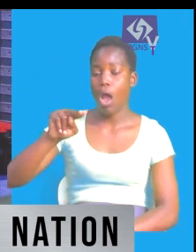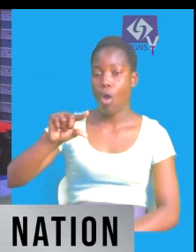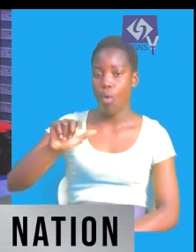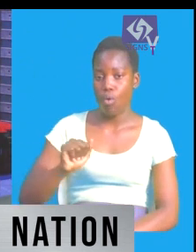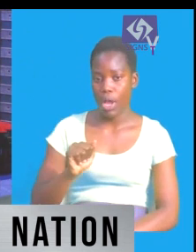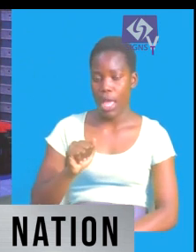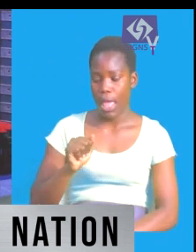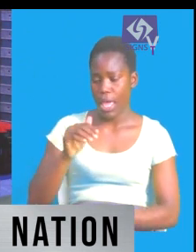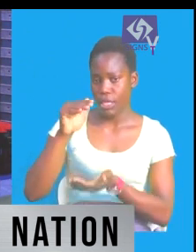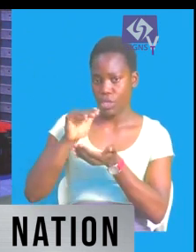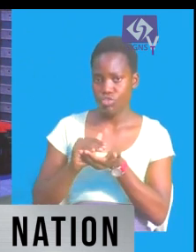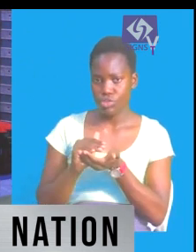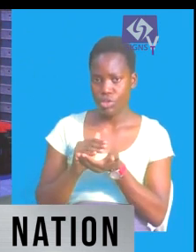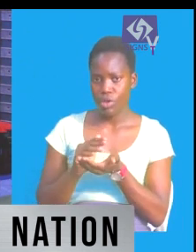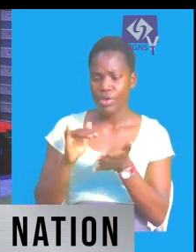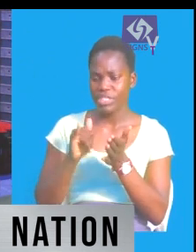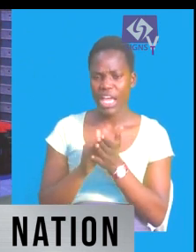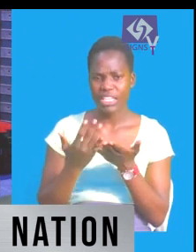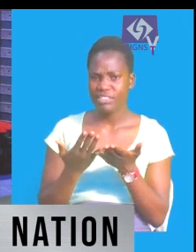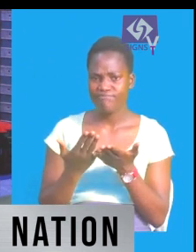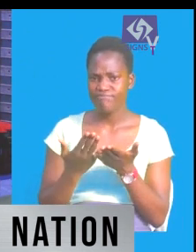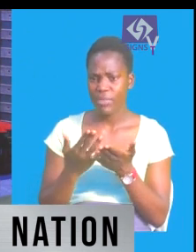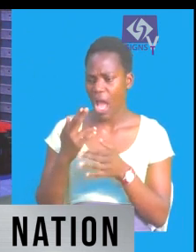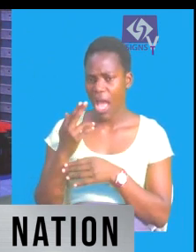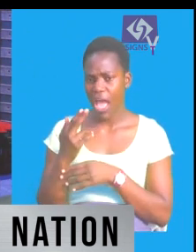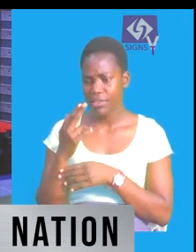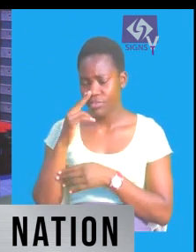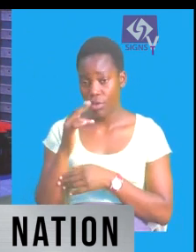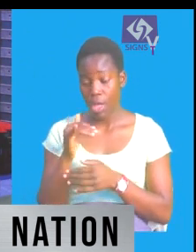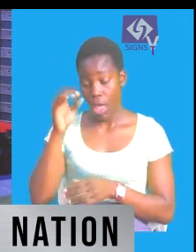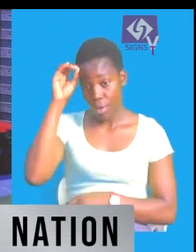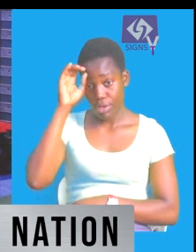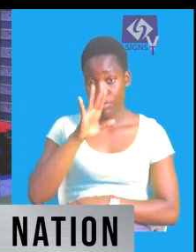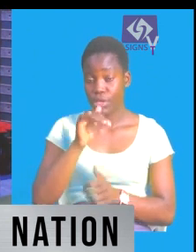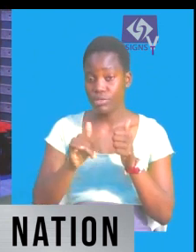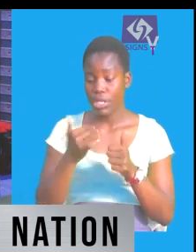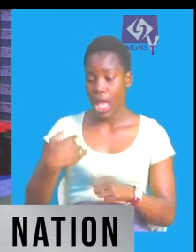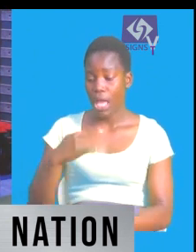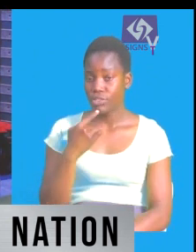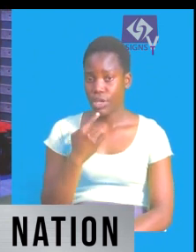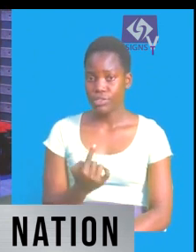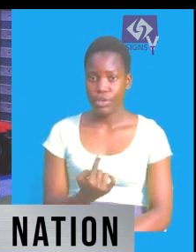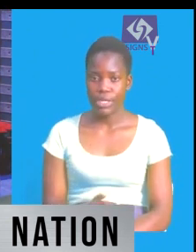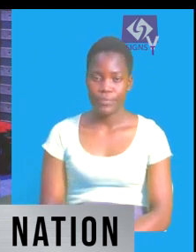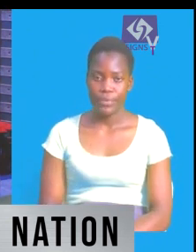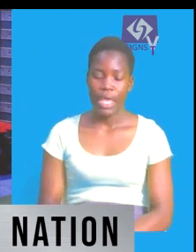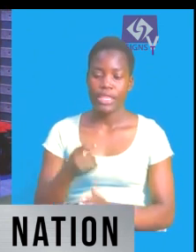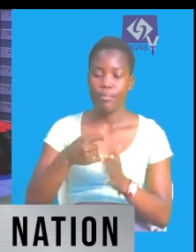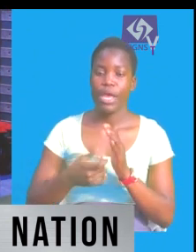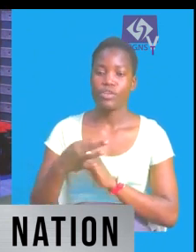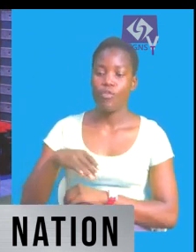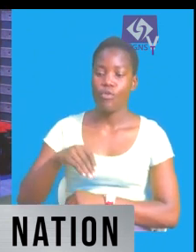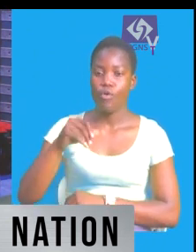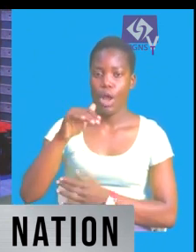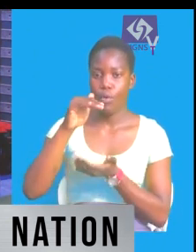go down? Was it just a trick? What's your opinion? Now, We were told Mhm. the price of unga will